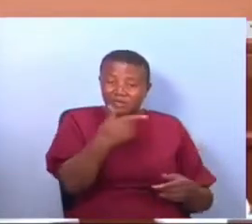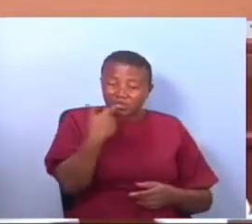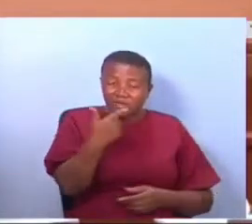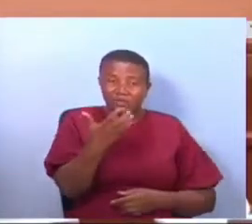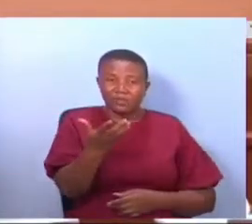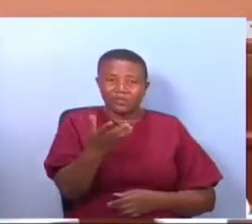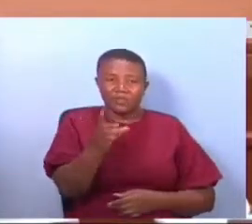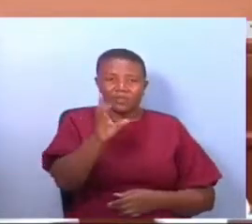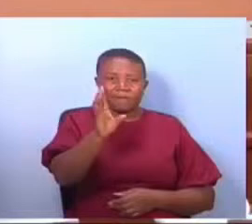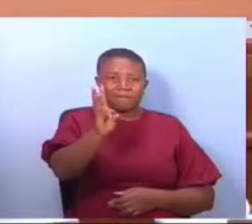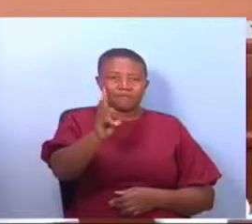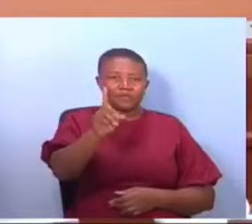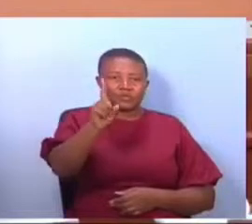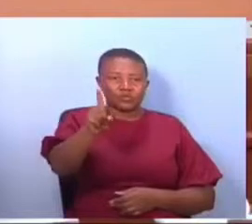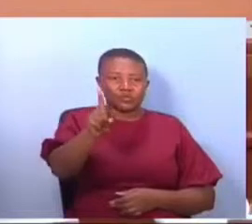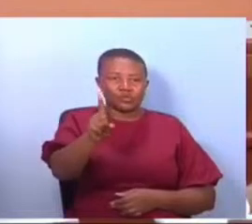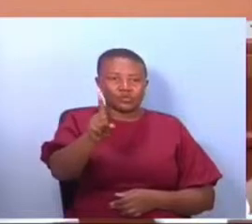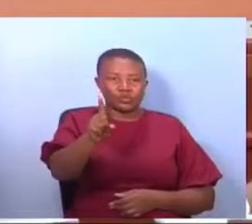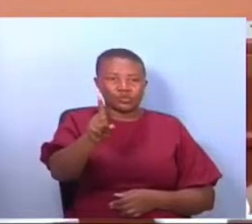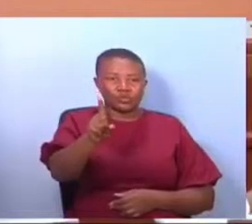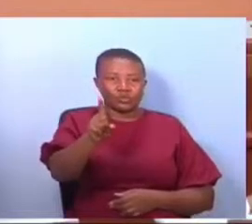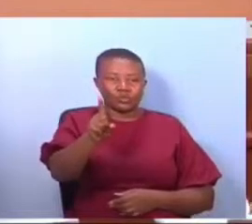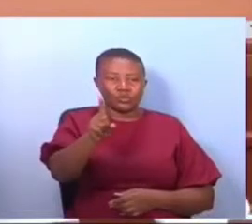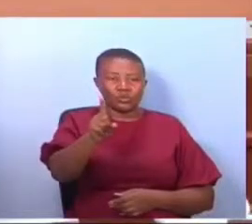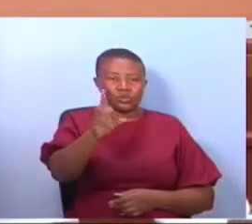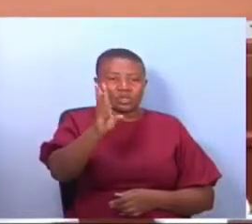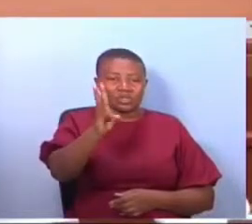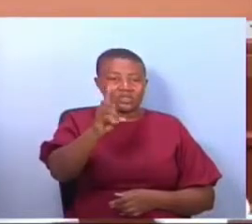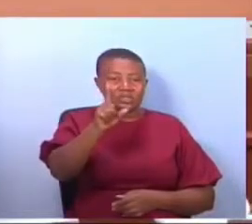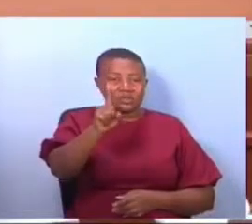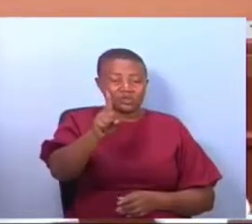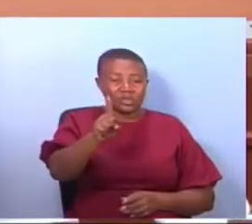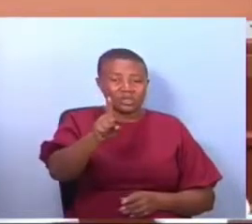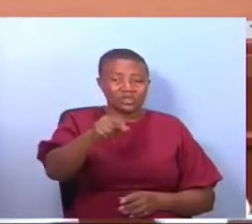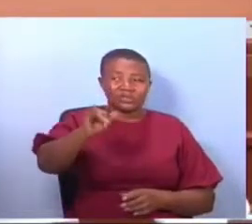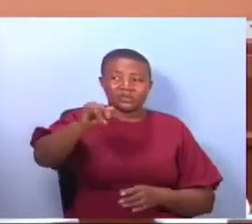around lobbying for positions. Honorable Chief Whip.